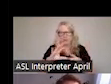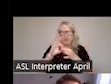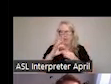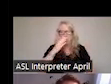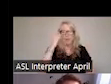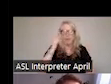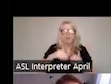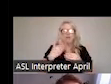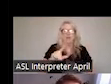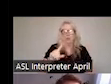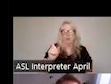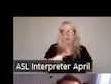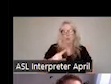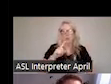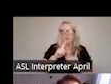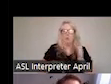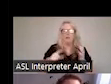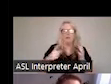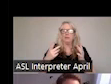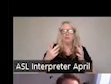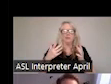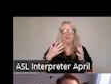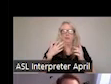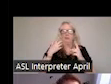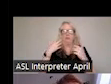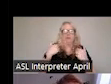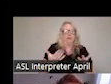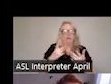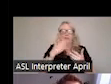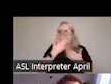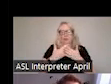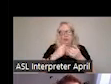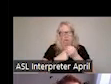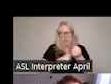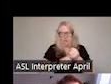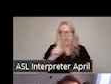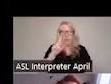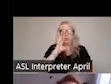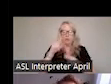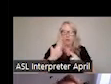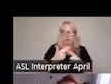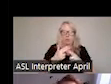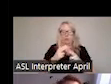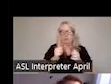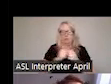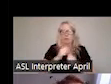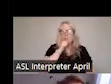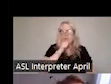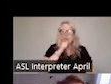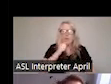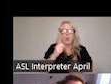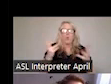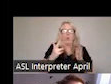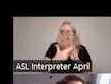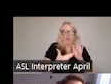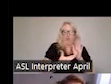next question is what rules? That's like a really important foundational question when you're talking with privacy is what rules are we